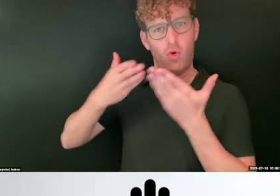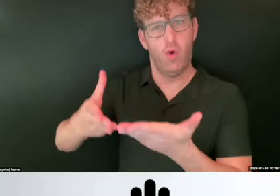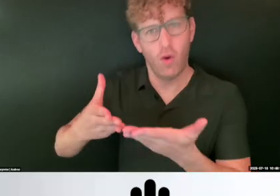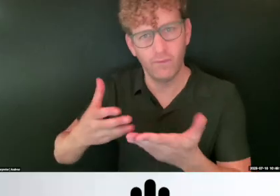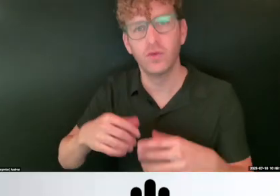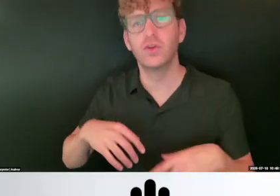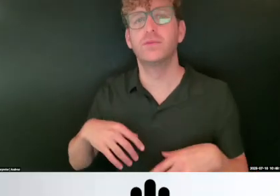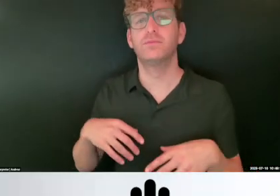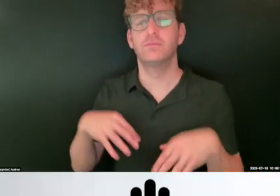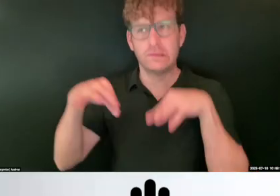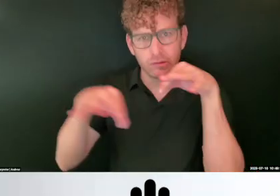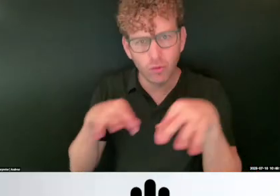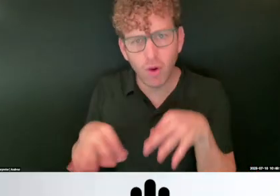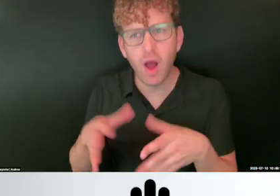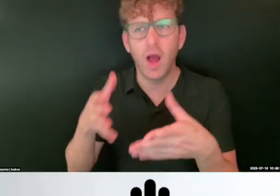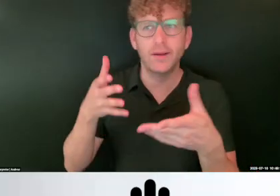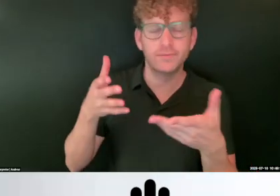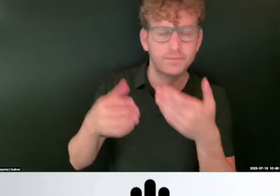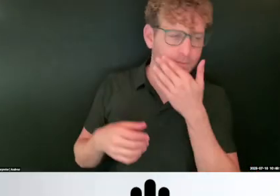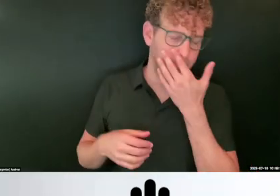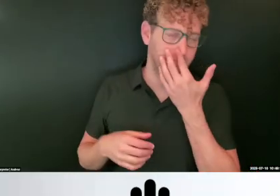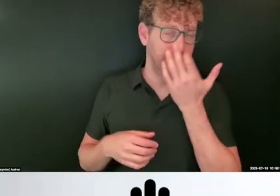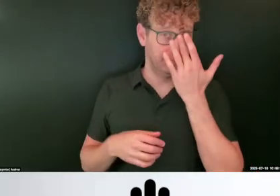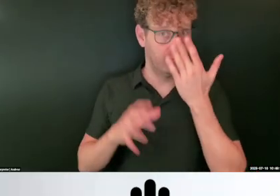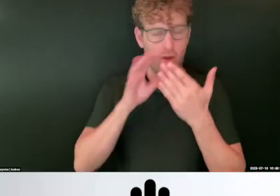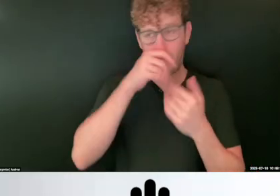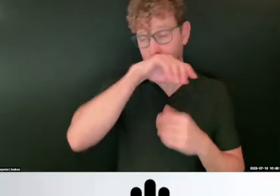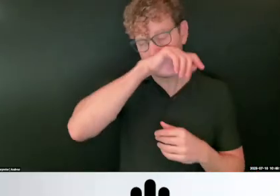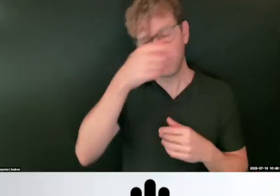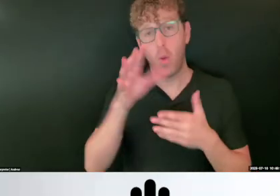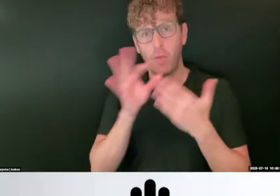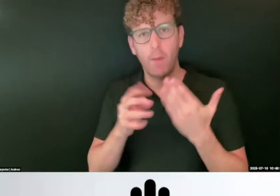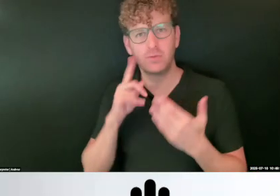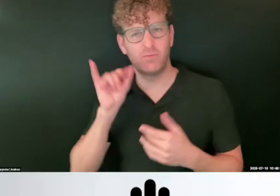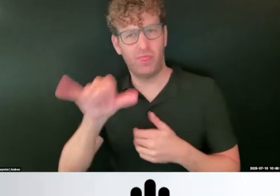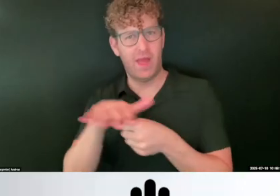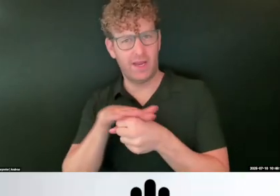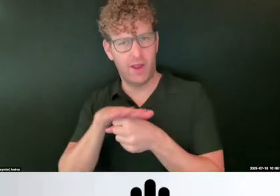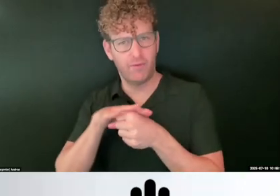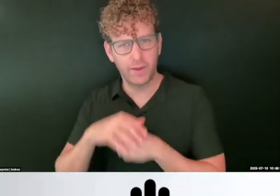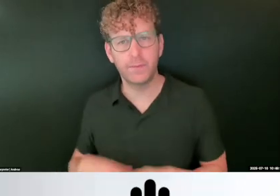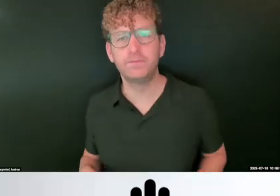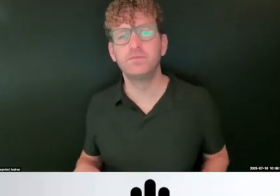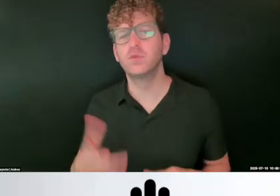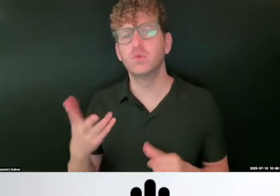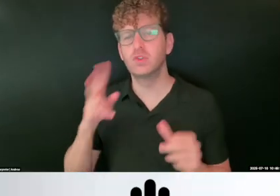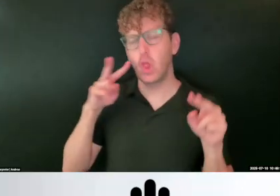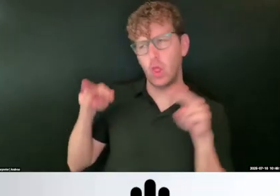And so just looking at like some federal research from the last administration, they showed that